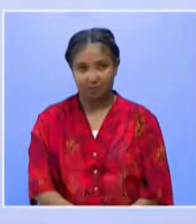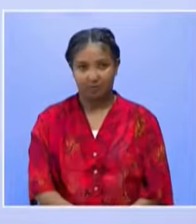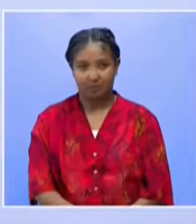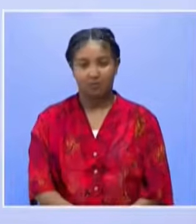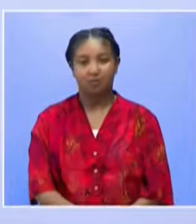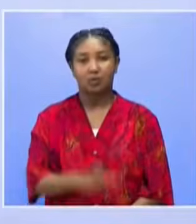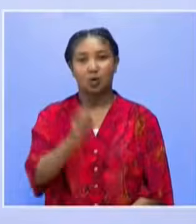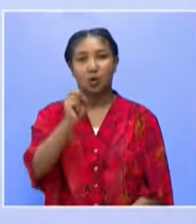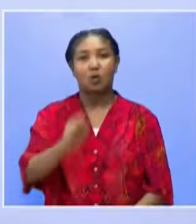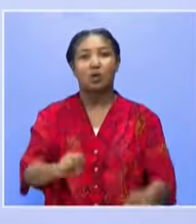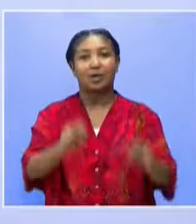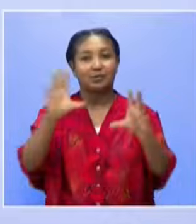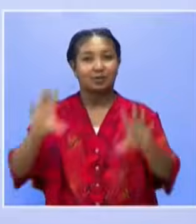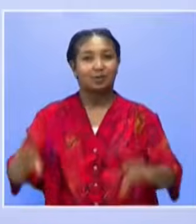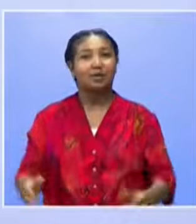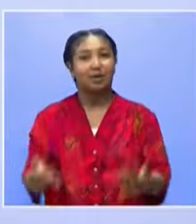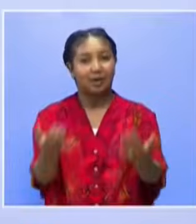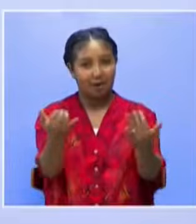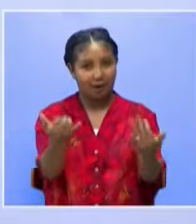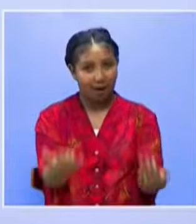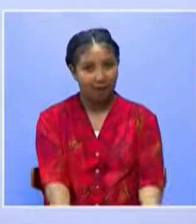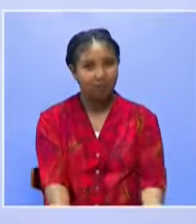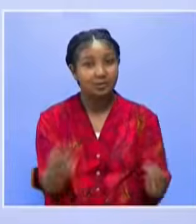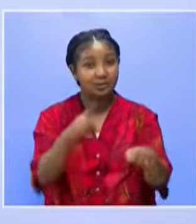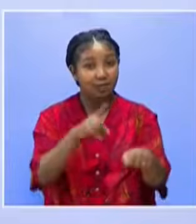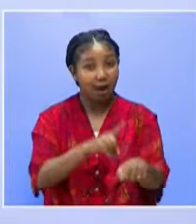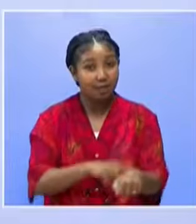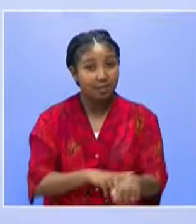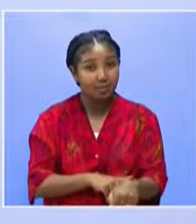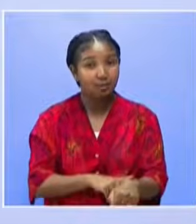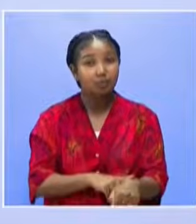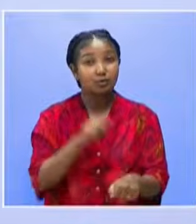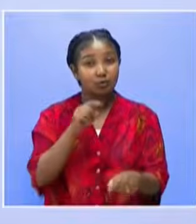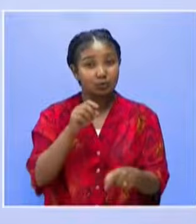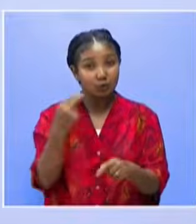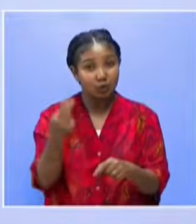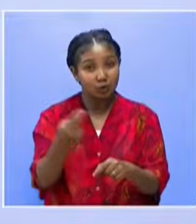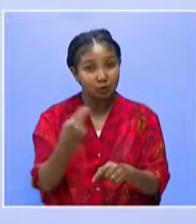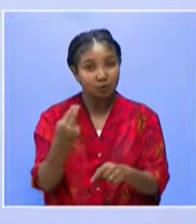Okay, student. Now it's time to